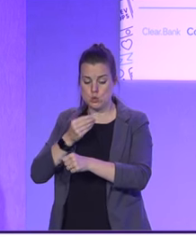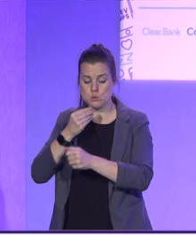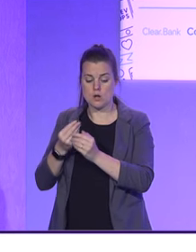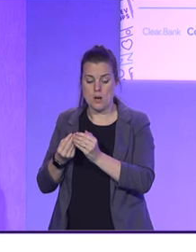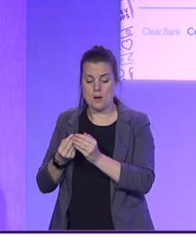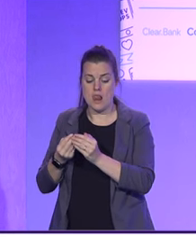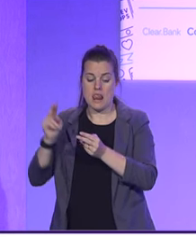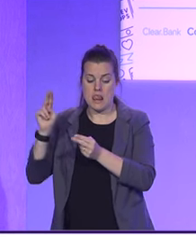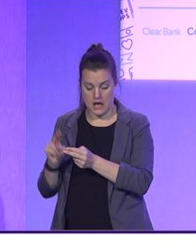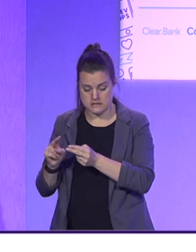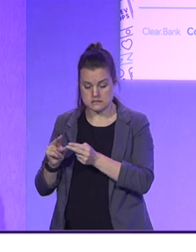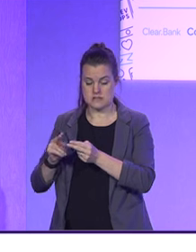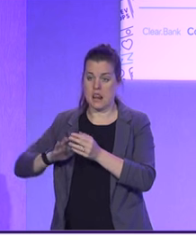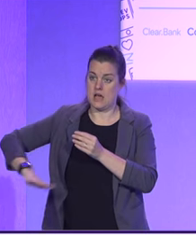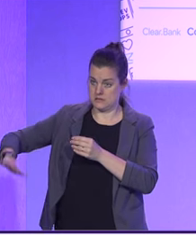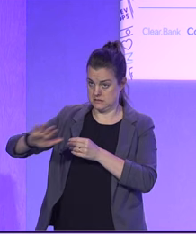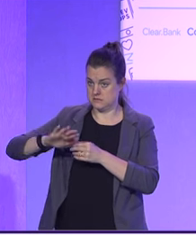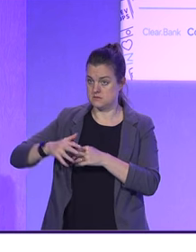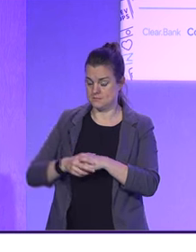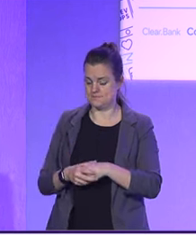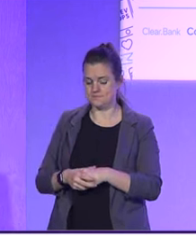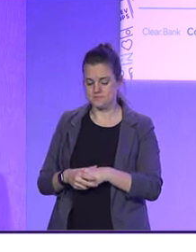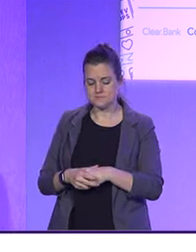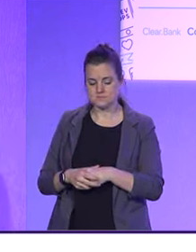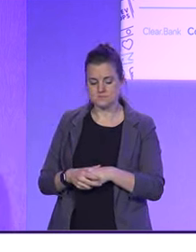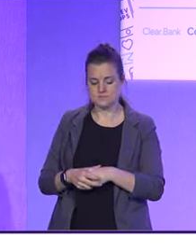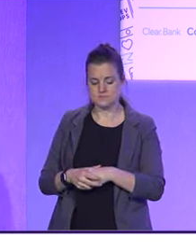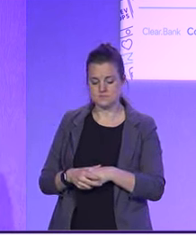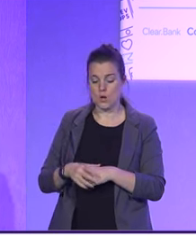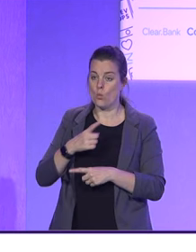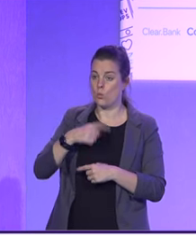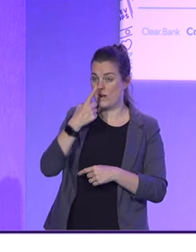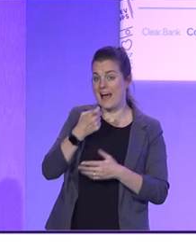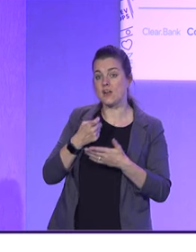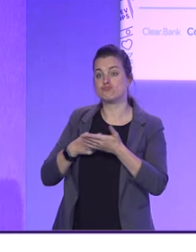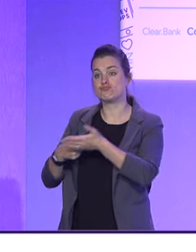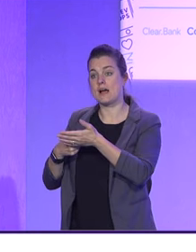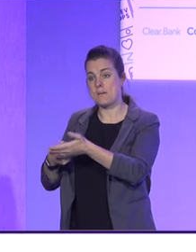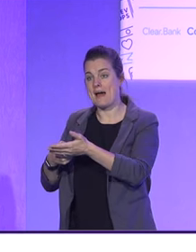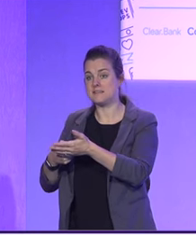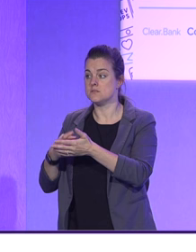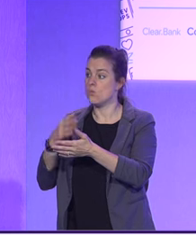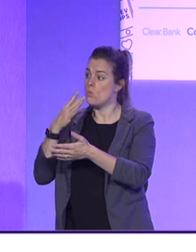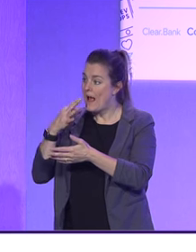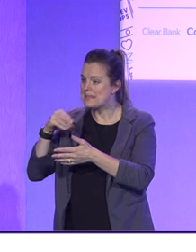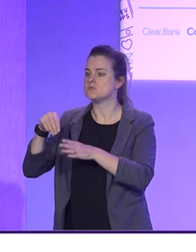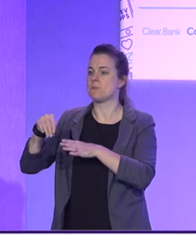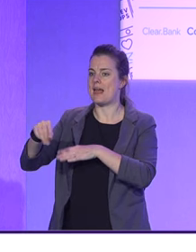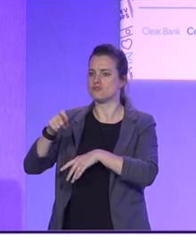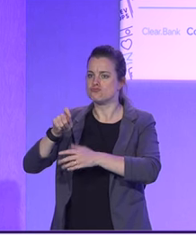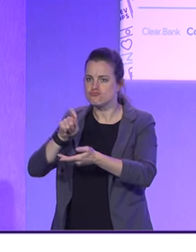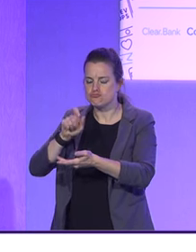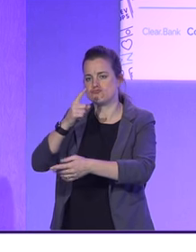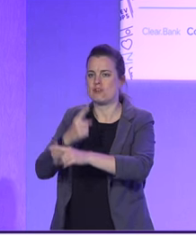we can, I don't know, help them just to say when to plan or what to plan, okay? We also